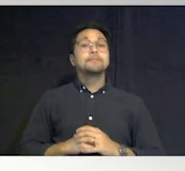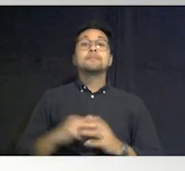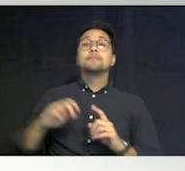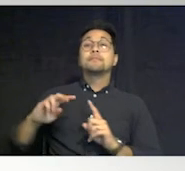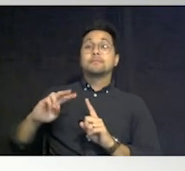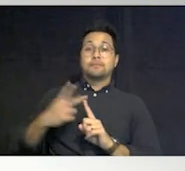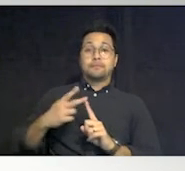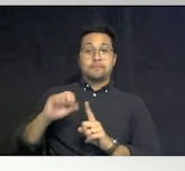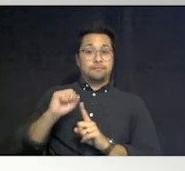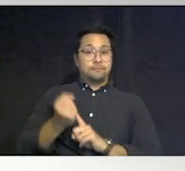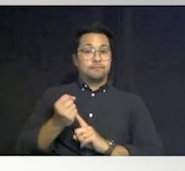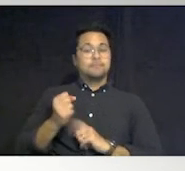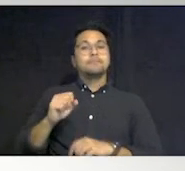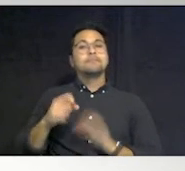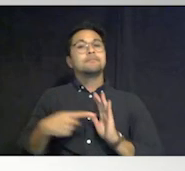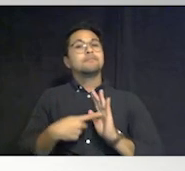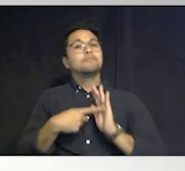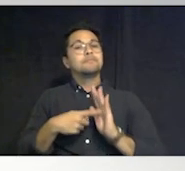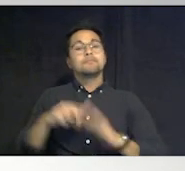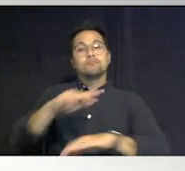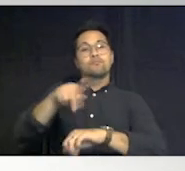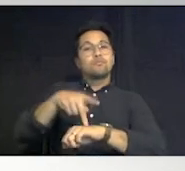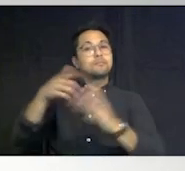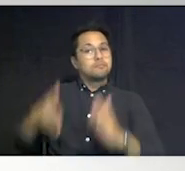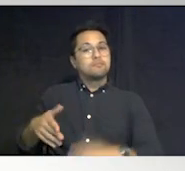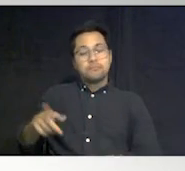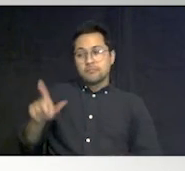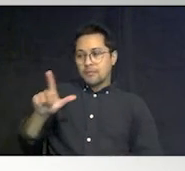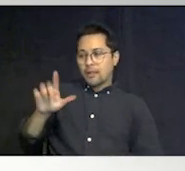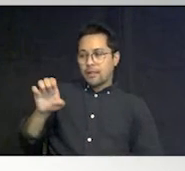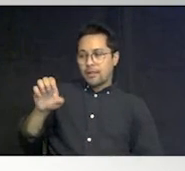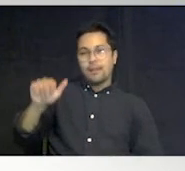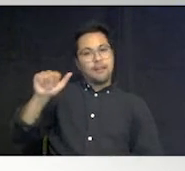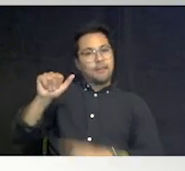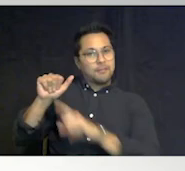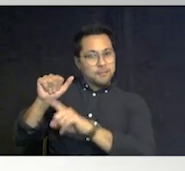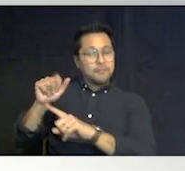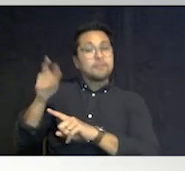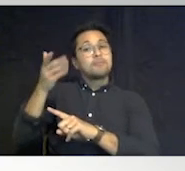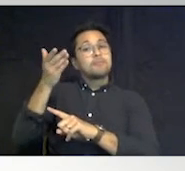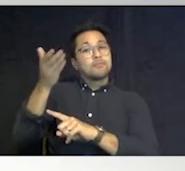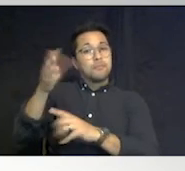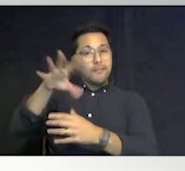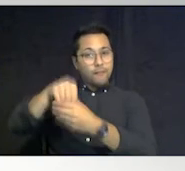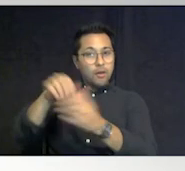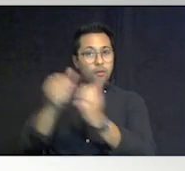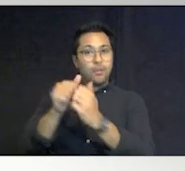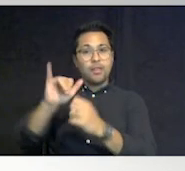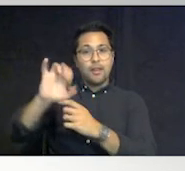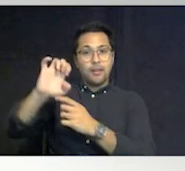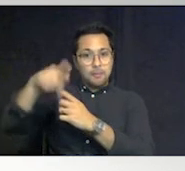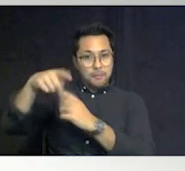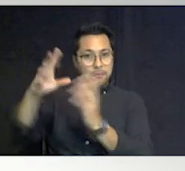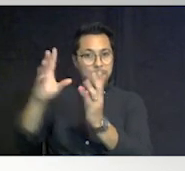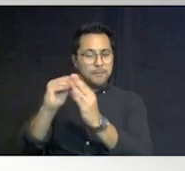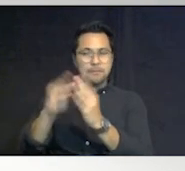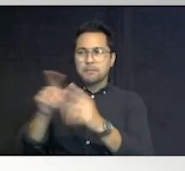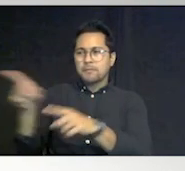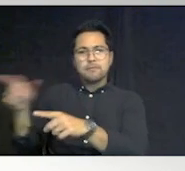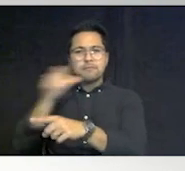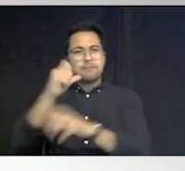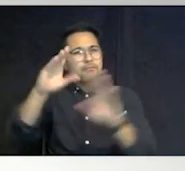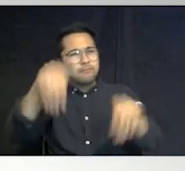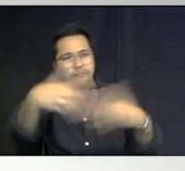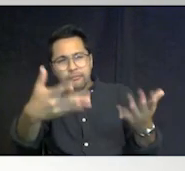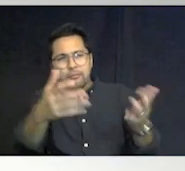Second scenario. A principal, in this case, the LEA, is at an IEP meeting and is not providing parents